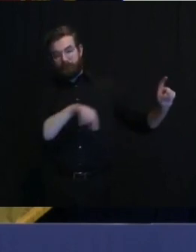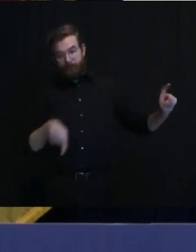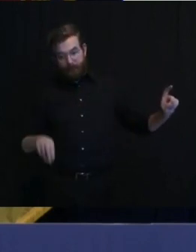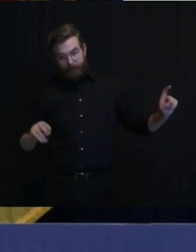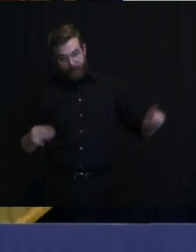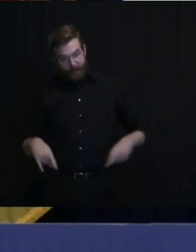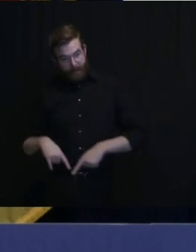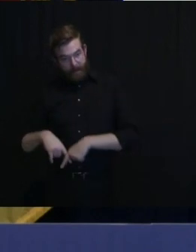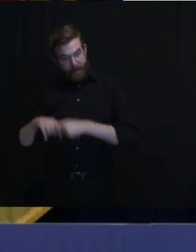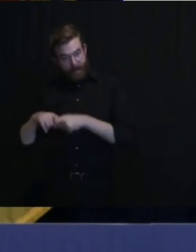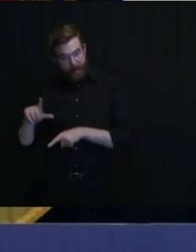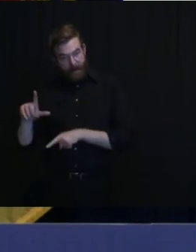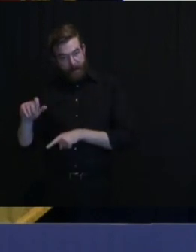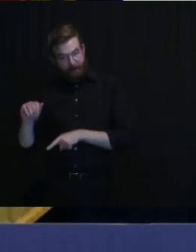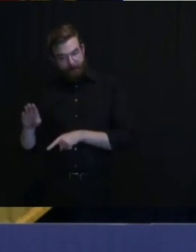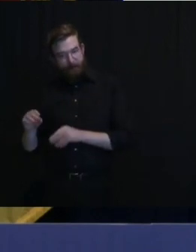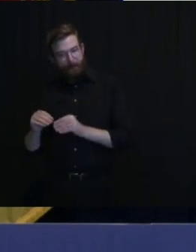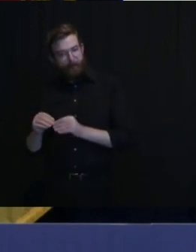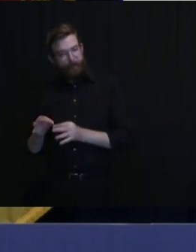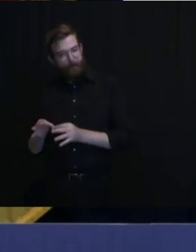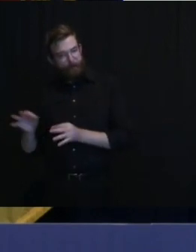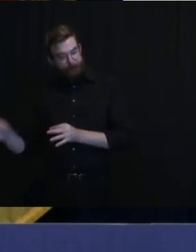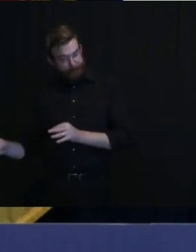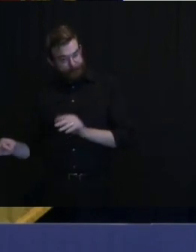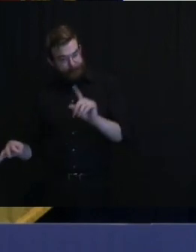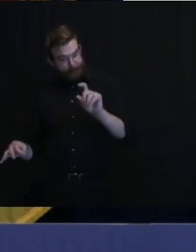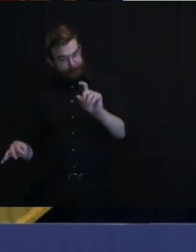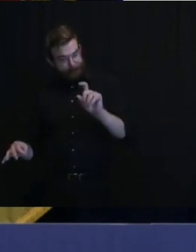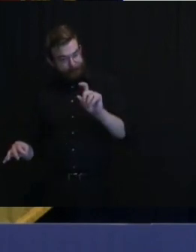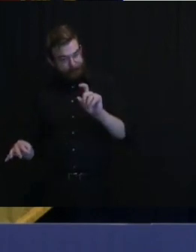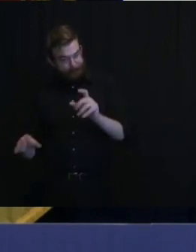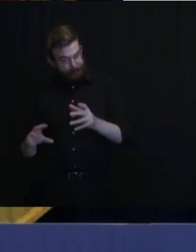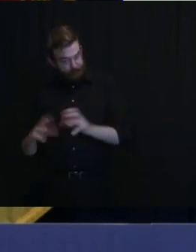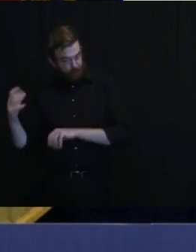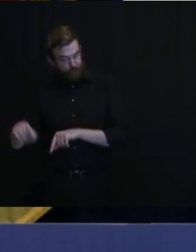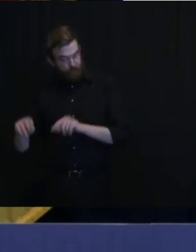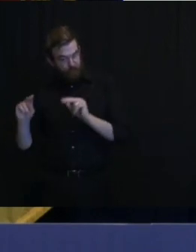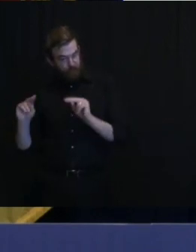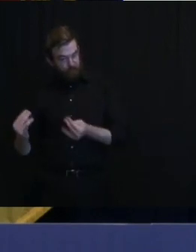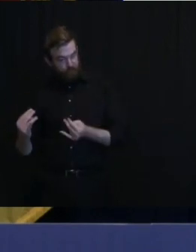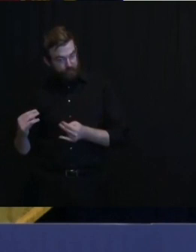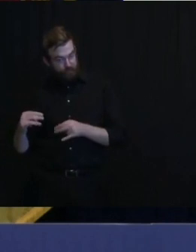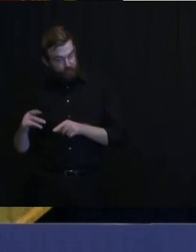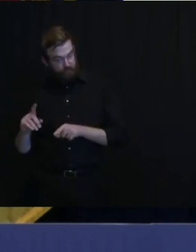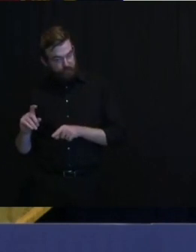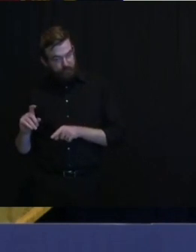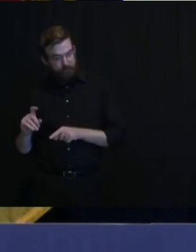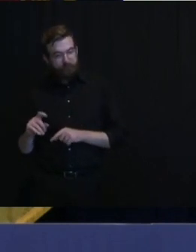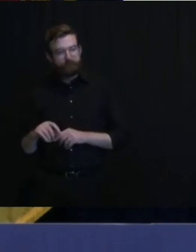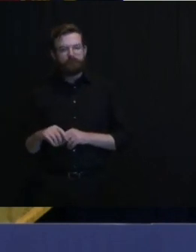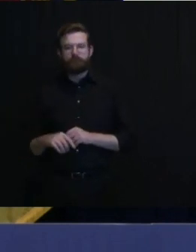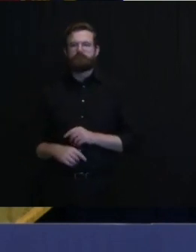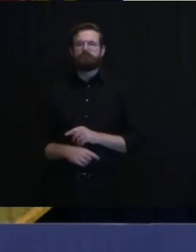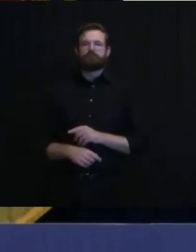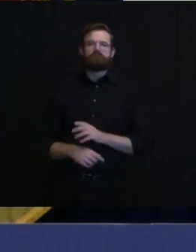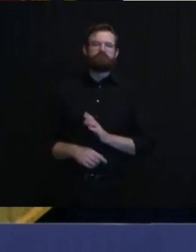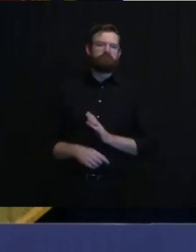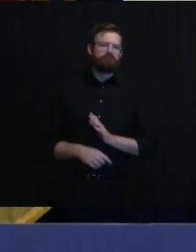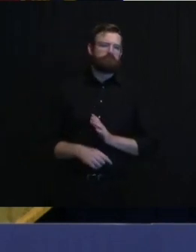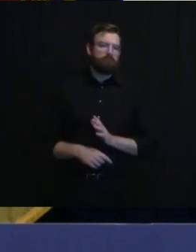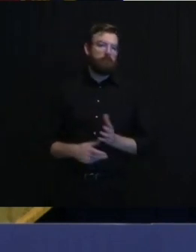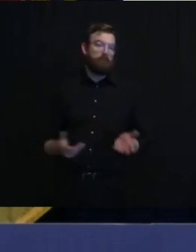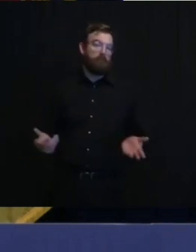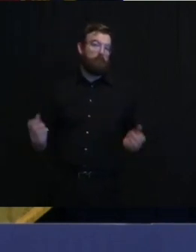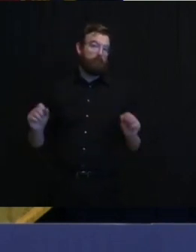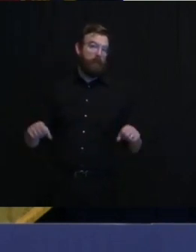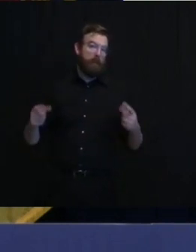we are not taking, the answer is it could, but it is not at the moment. I think he's referring to the fact that with the explosions